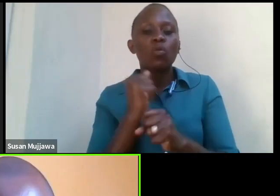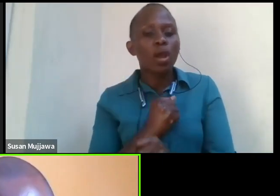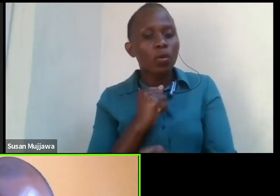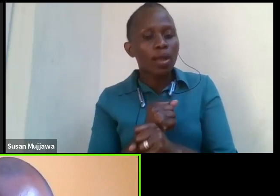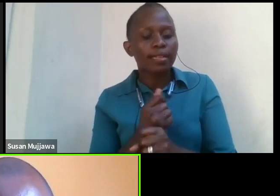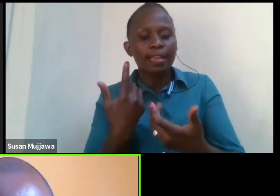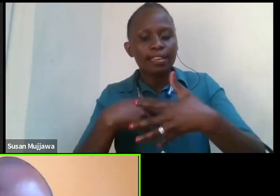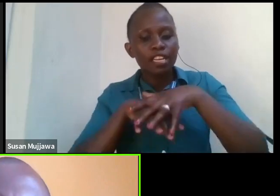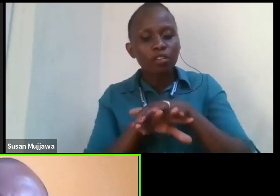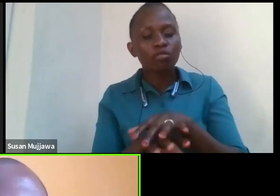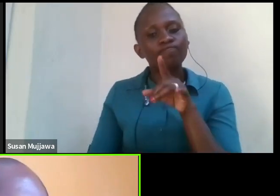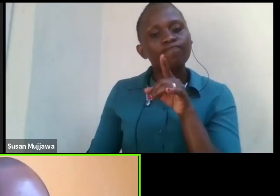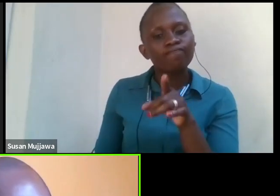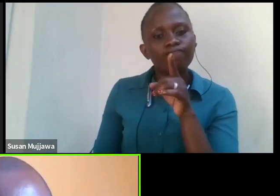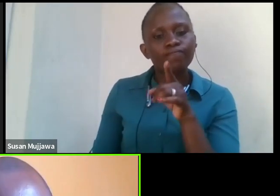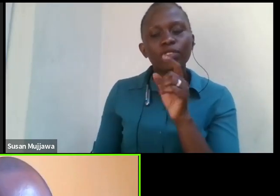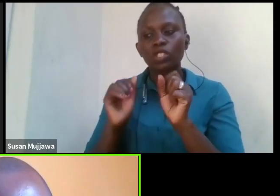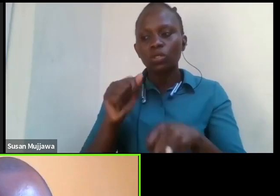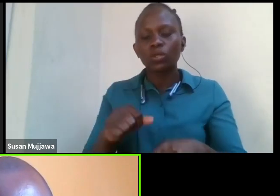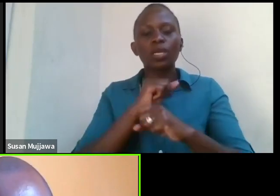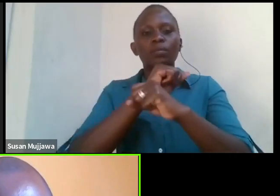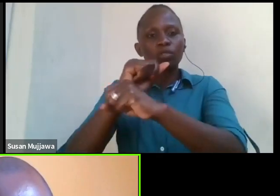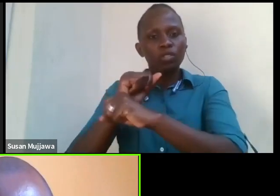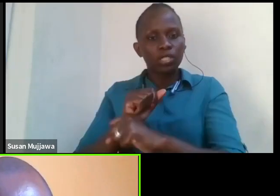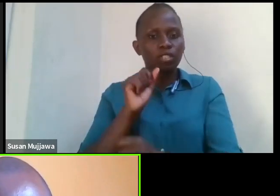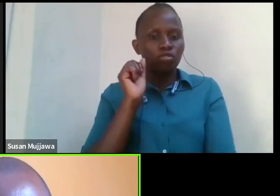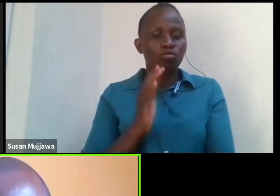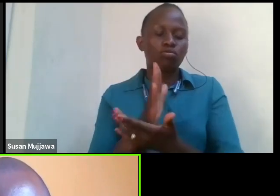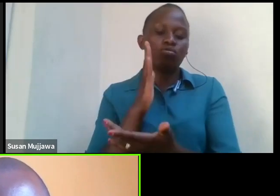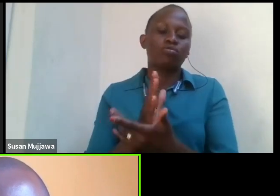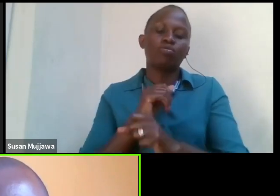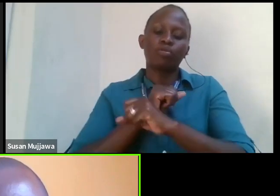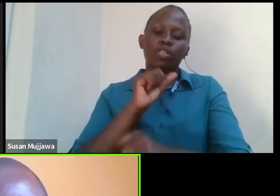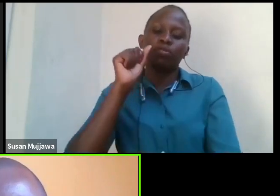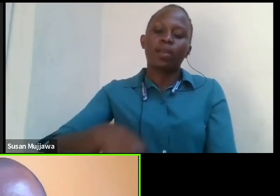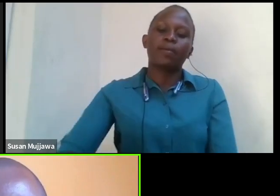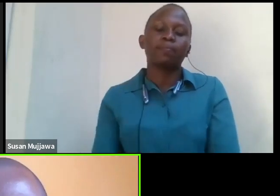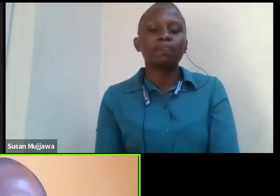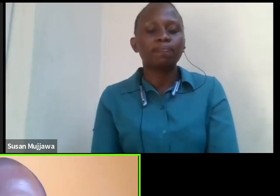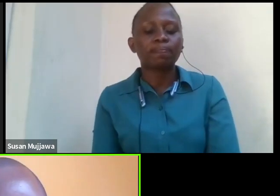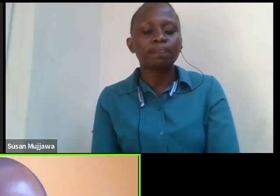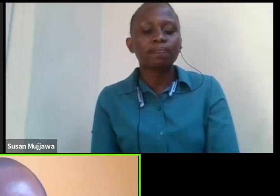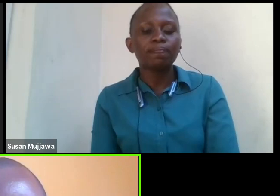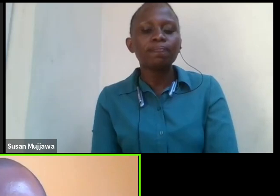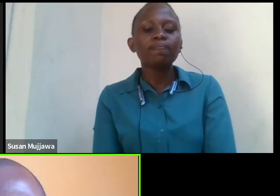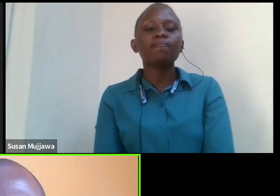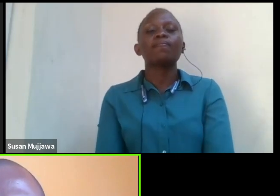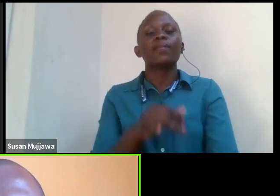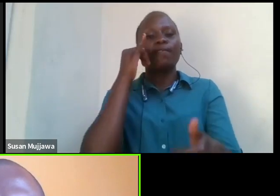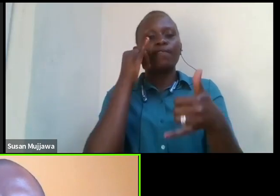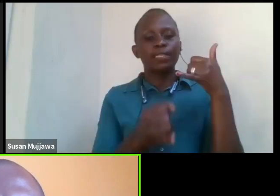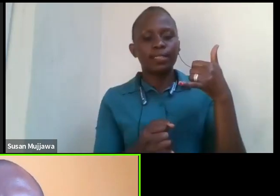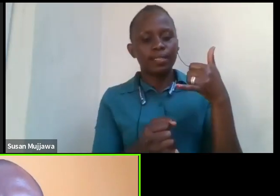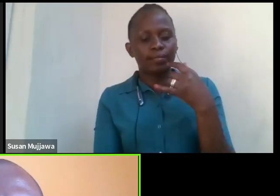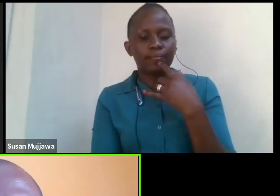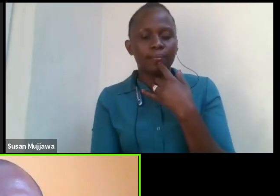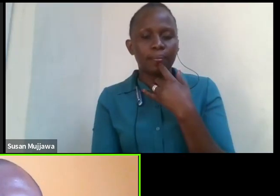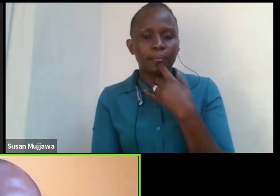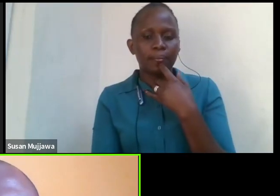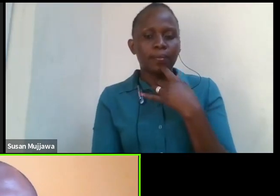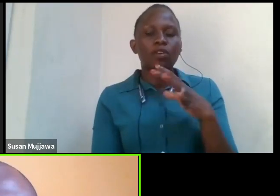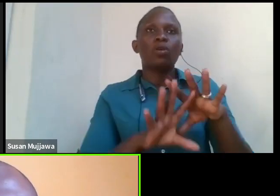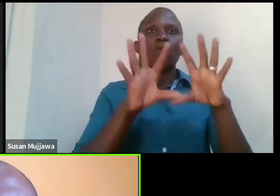integrated circuit, you can actually protect it. It's protected. Then finally, all